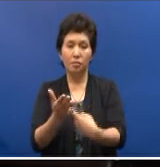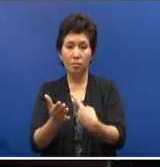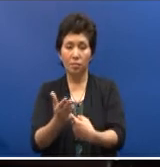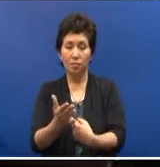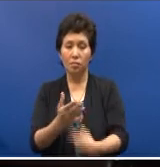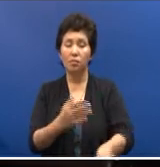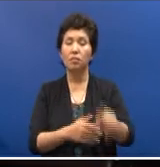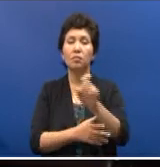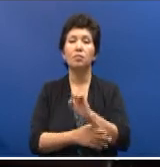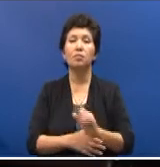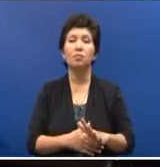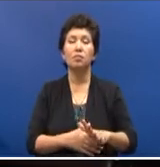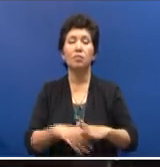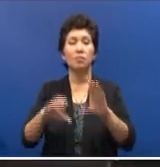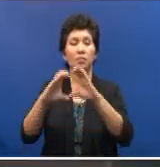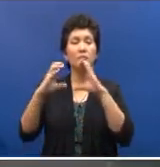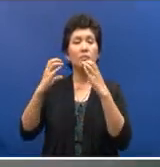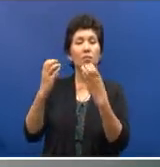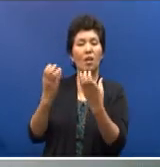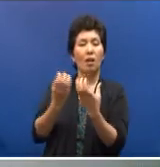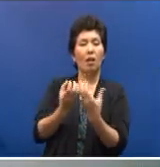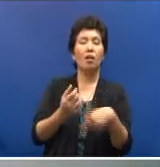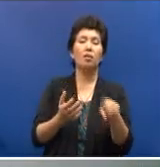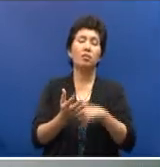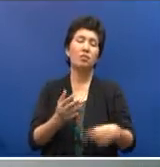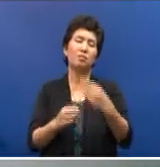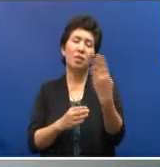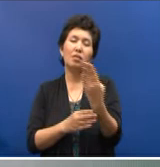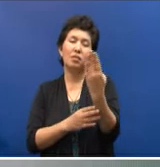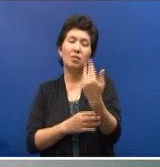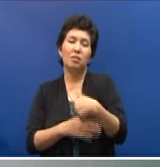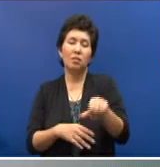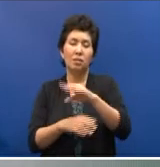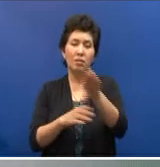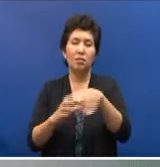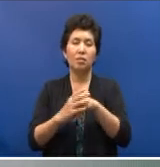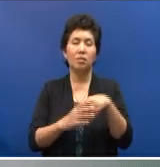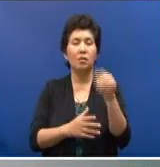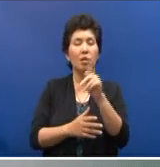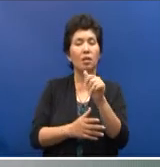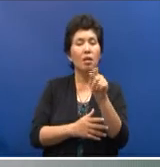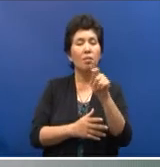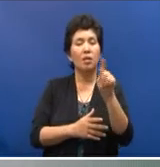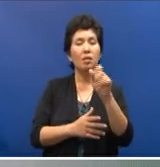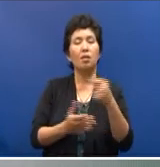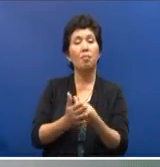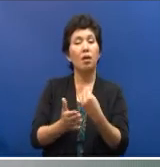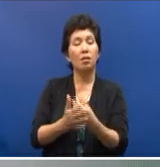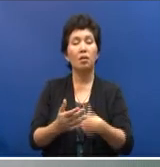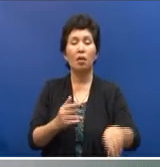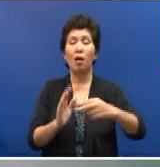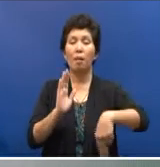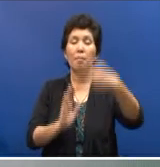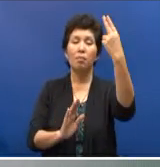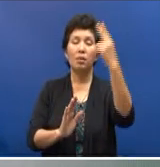about class system, the class system usually consists of capitalist middle class, okay, upper middle